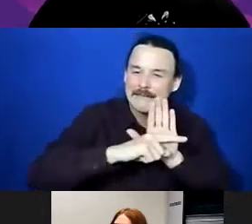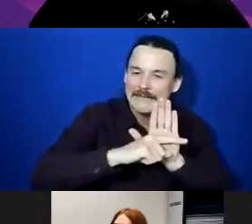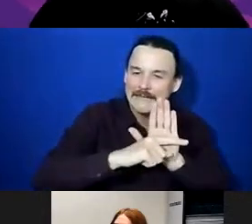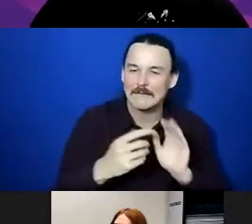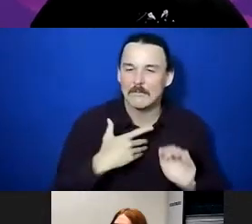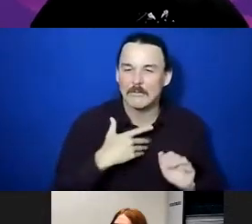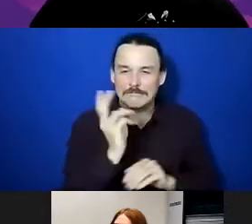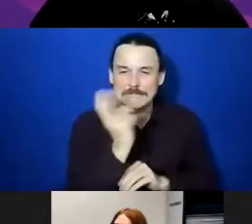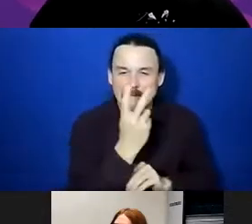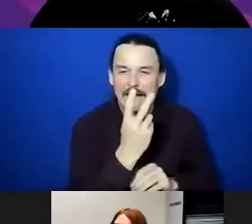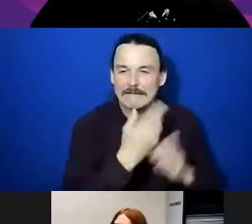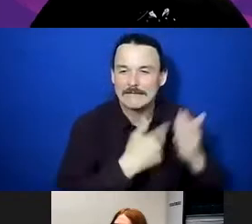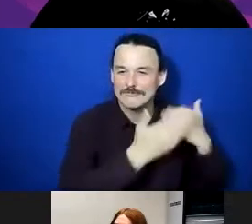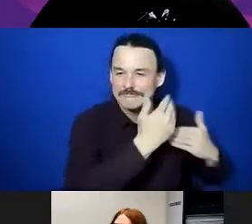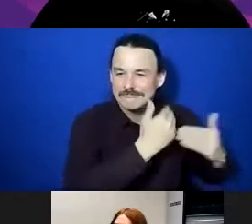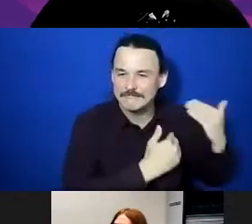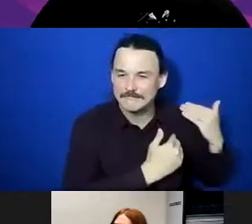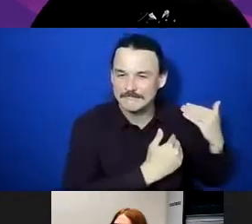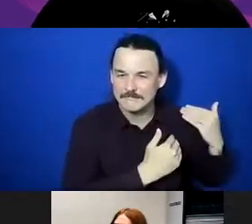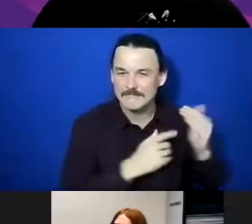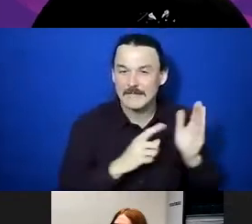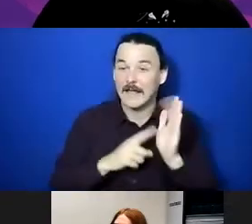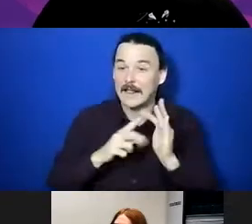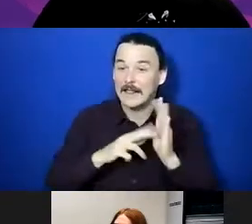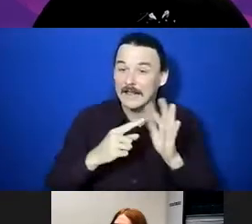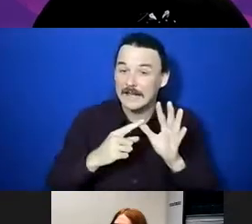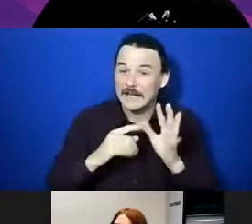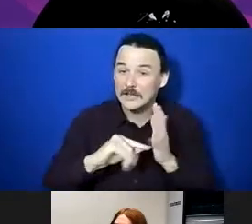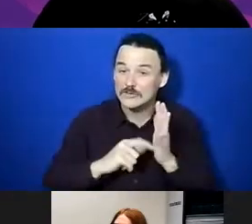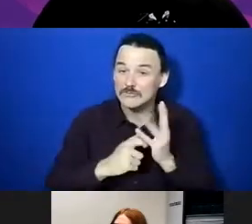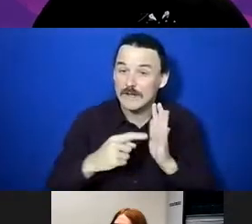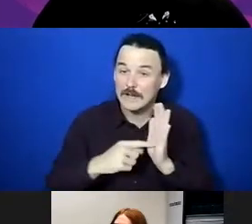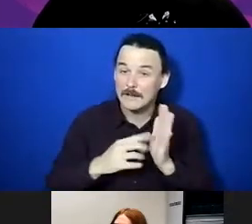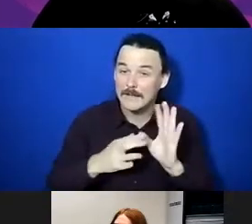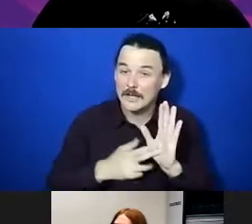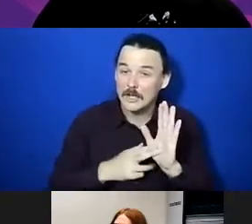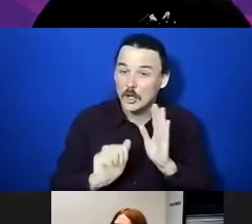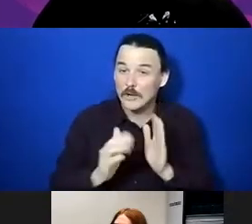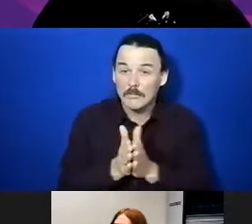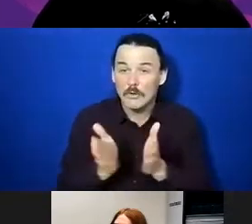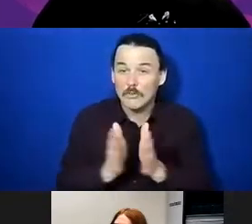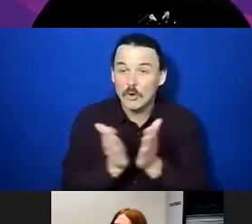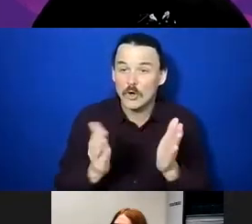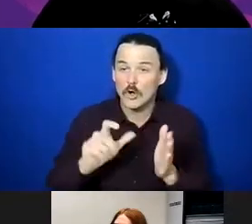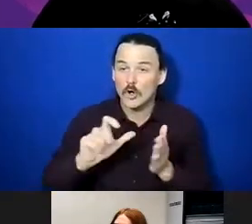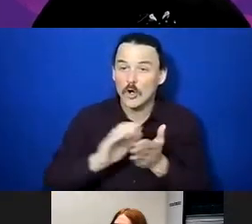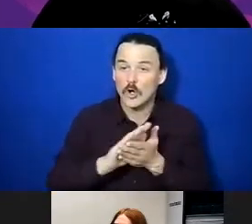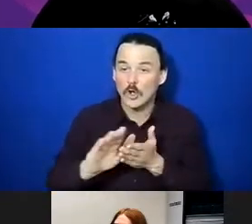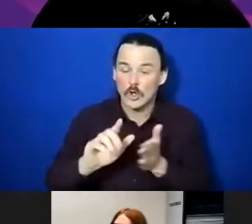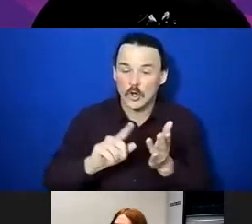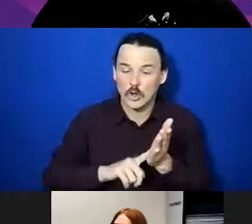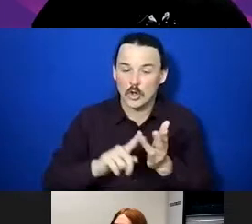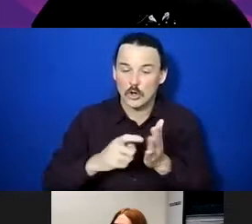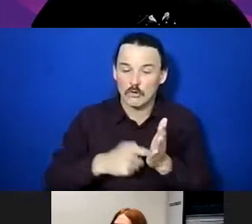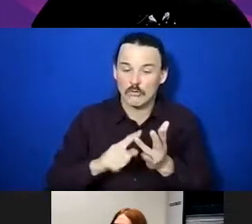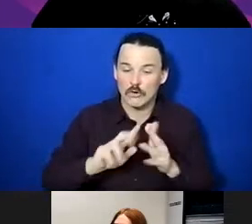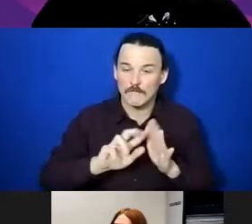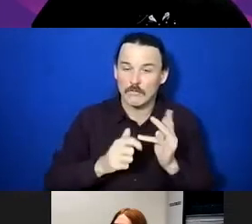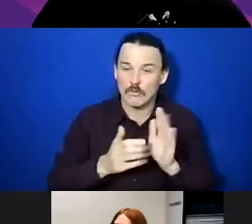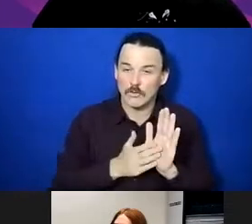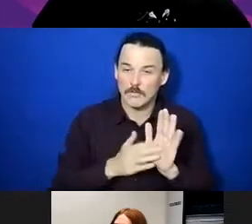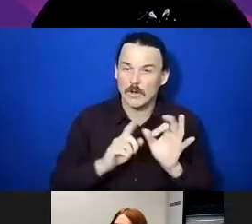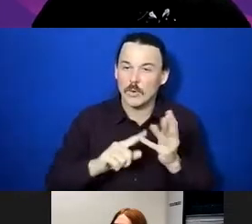this have already been laid by Linda Stratman in her book Chloroform, The Quest for Oblivion, published in